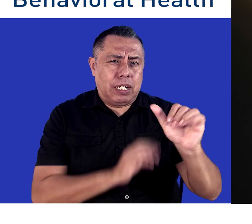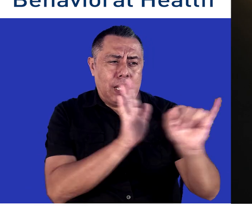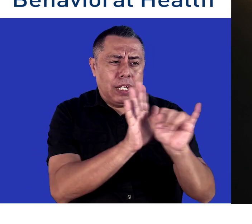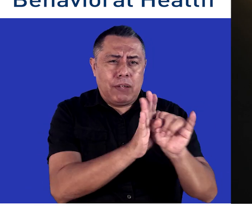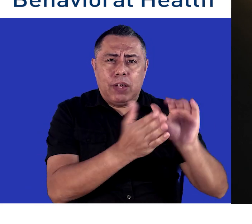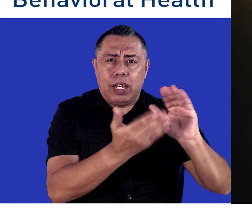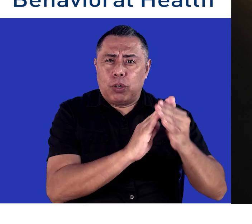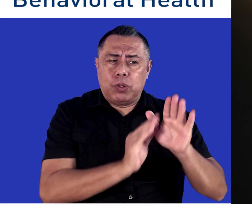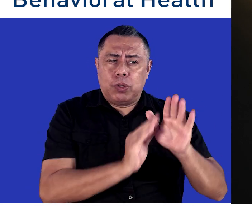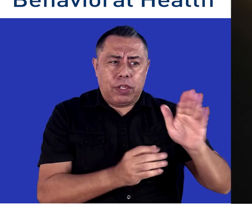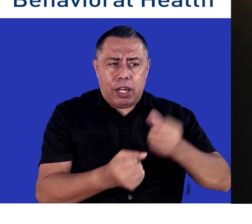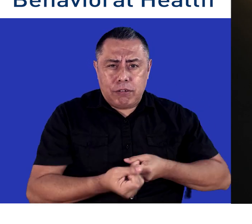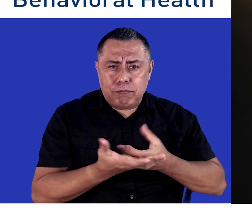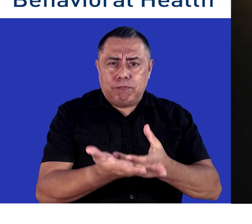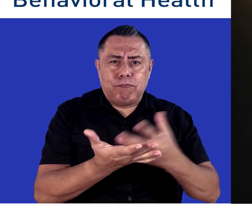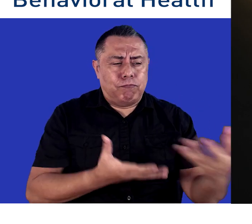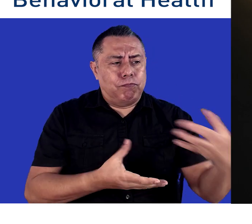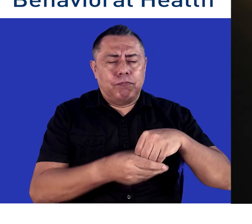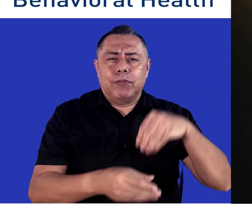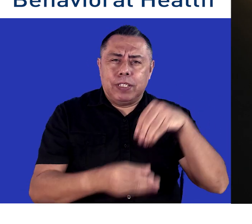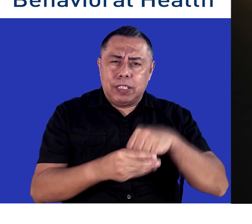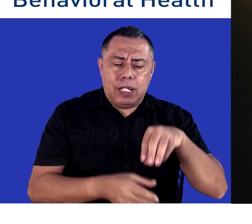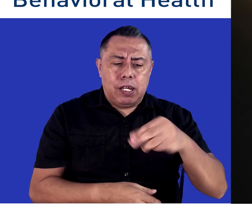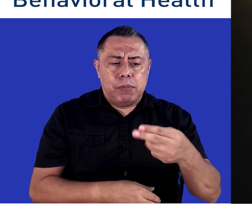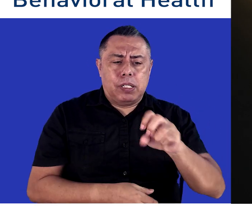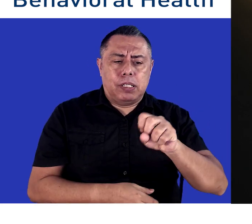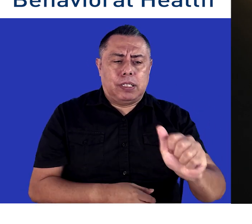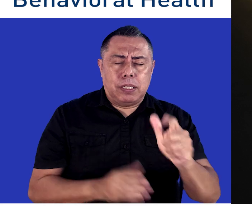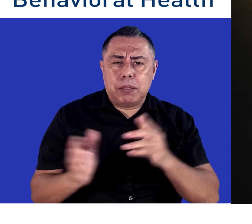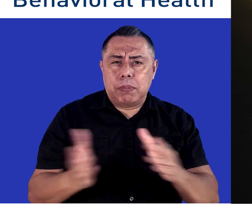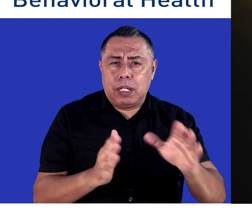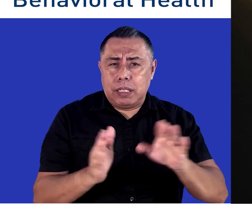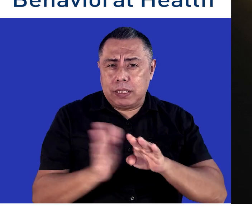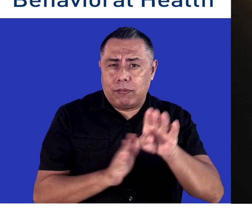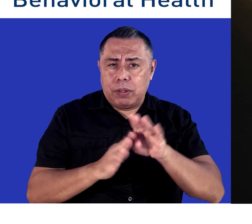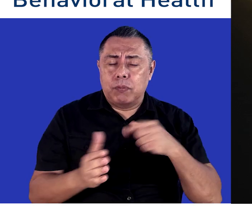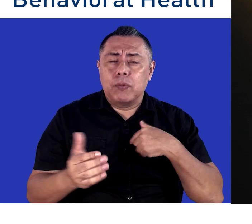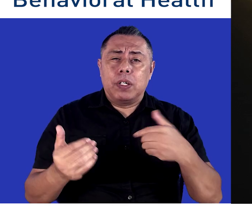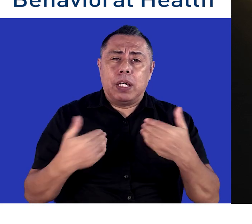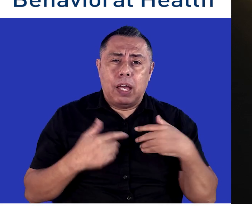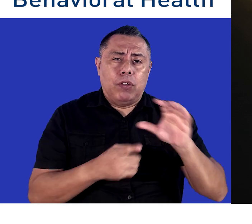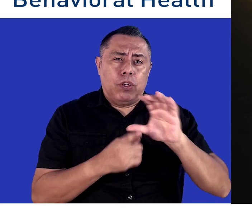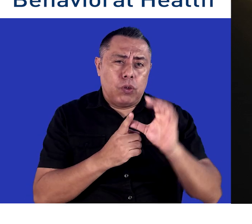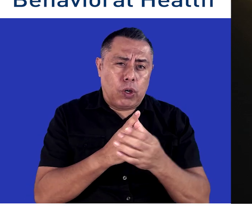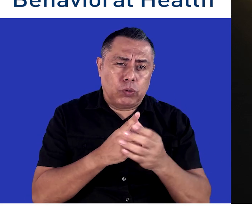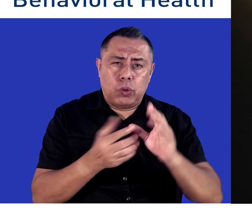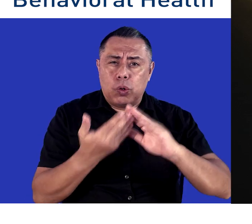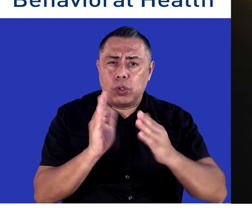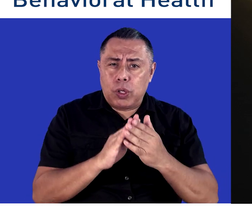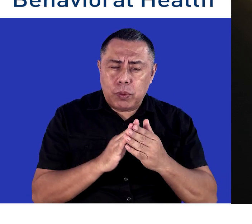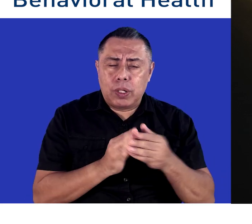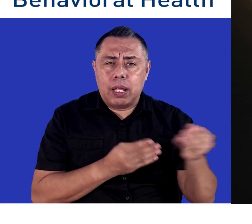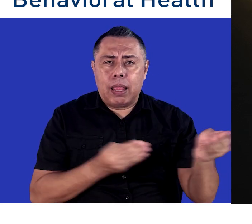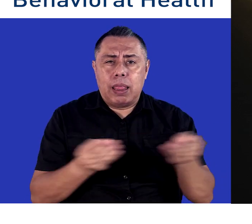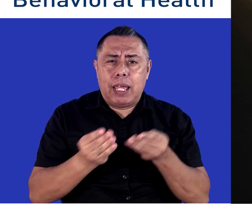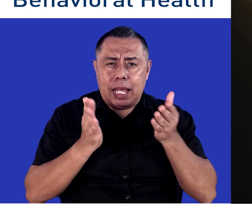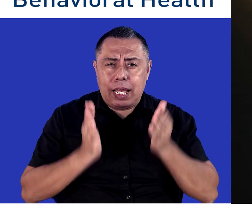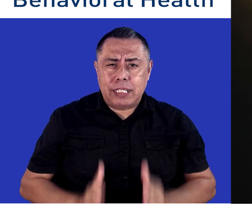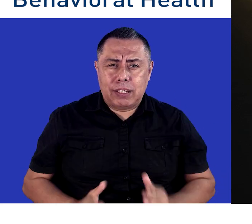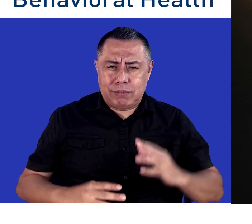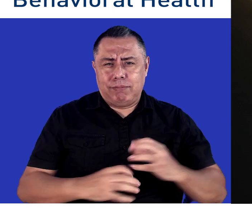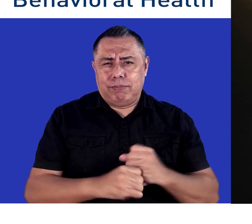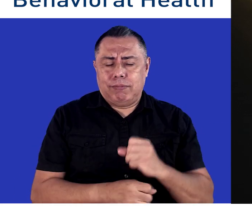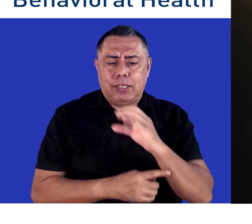identified communities were part of the MHSA plan development. Our cultural community liaisons, or